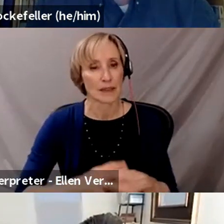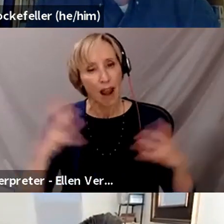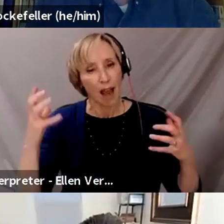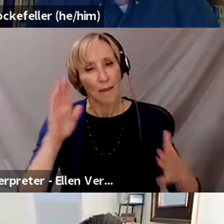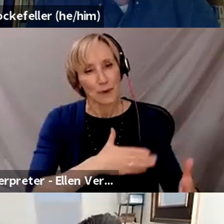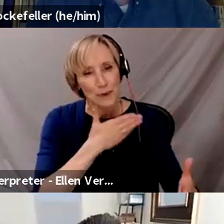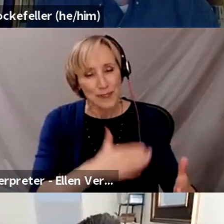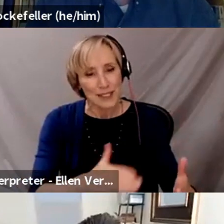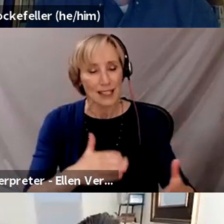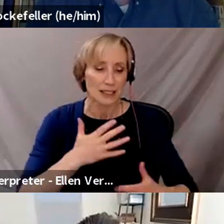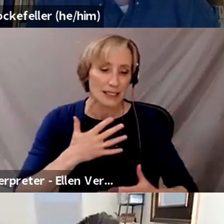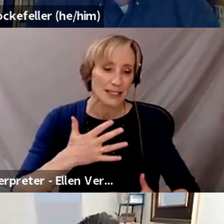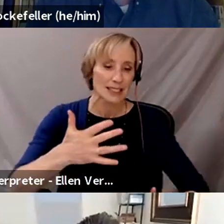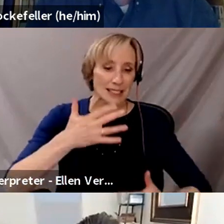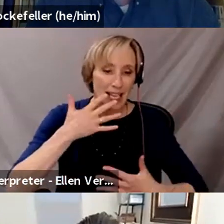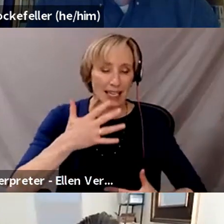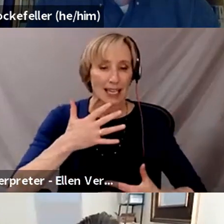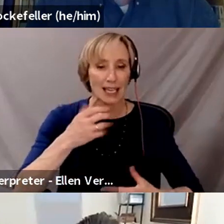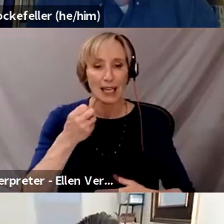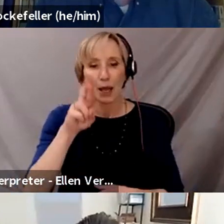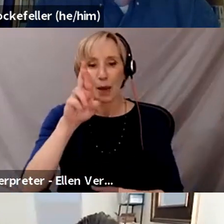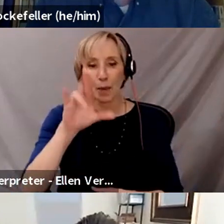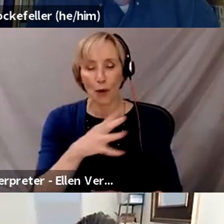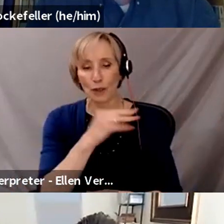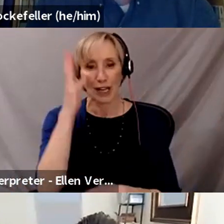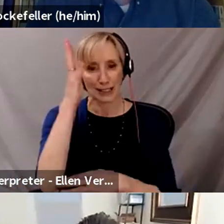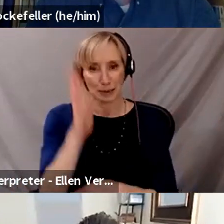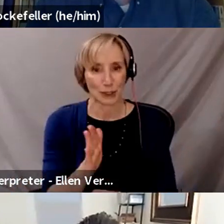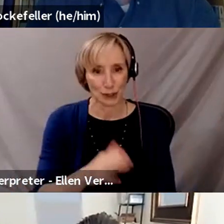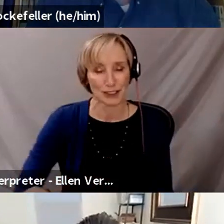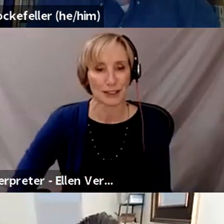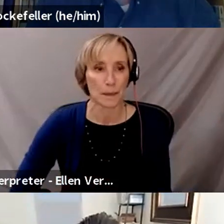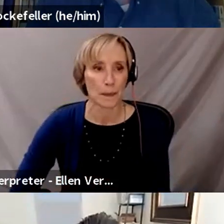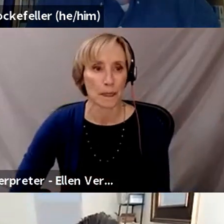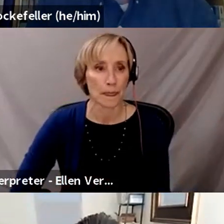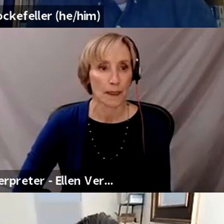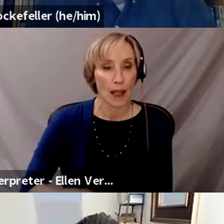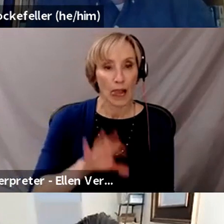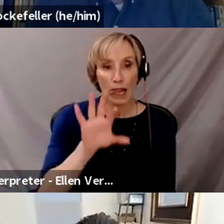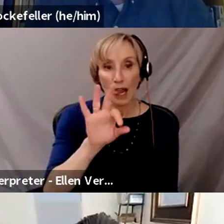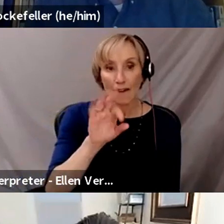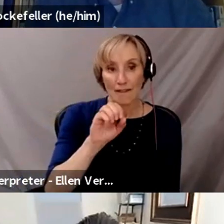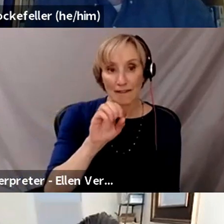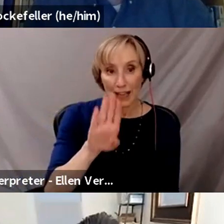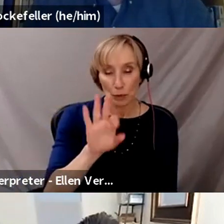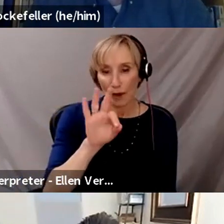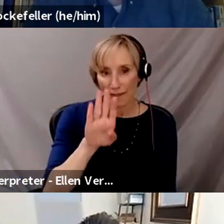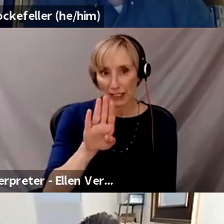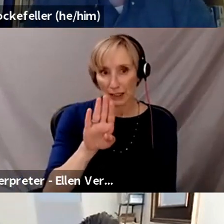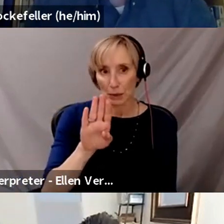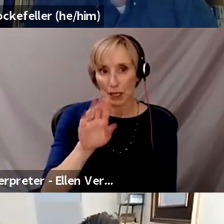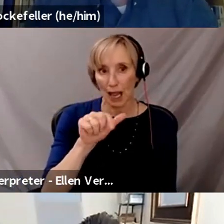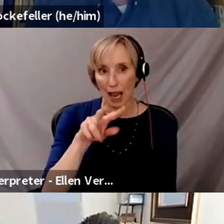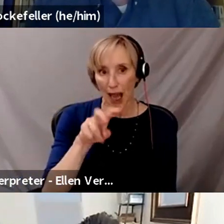singing, poetry, and speakers for you to enjoy hearing from. The Facebook Live URL is going to be in the